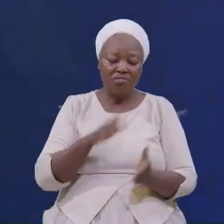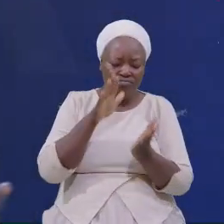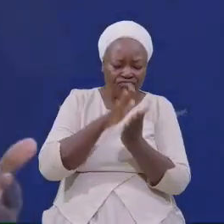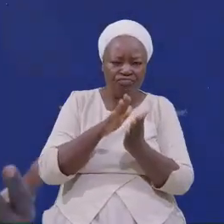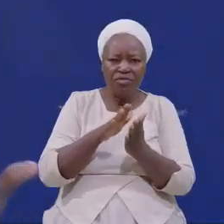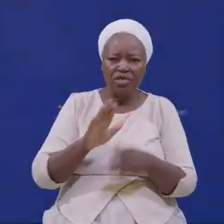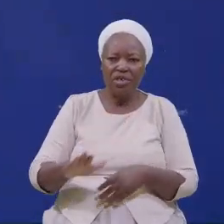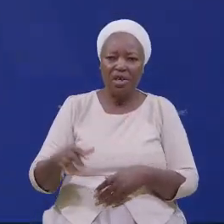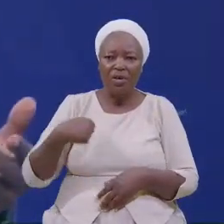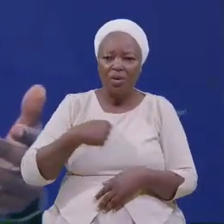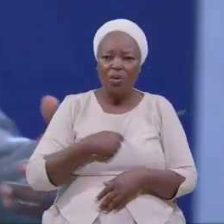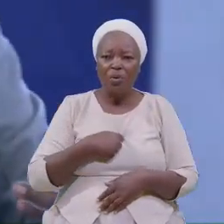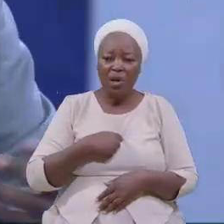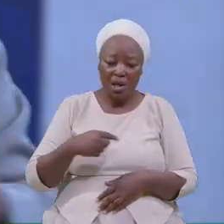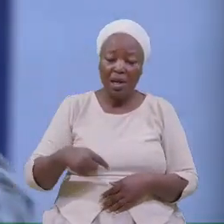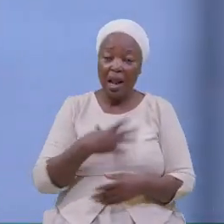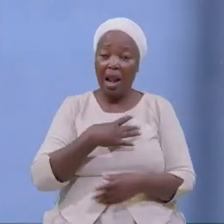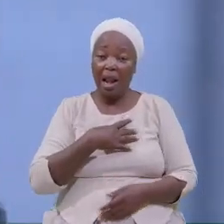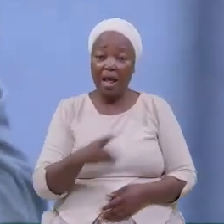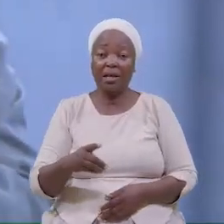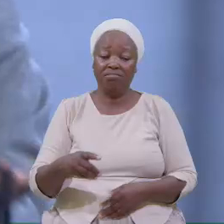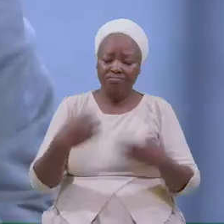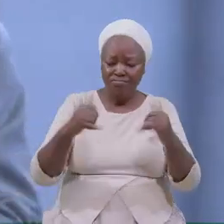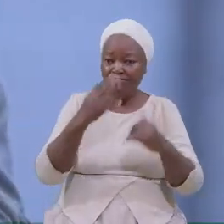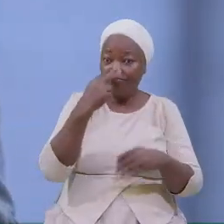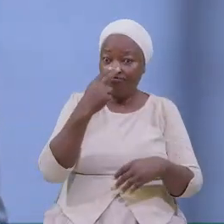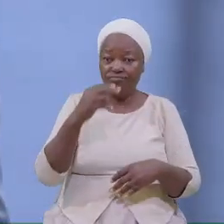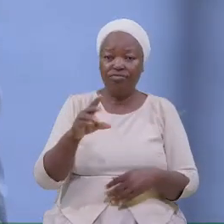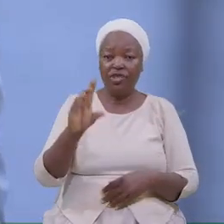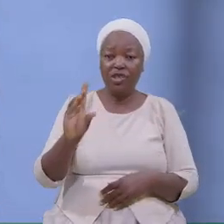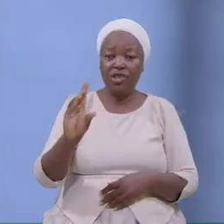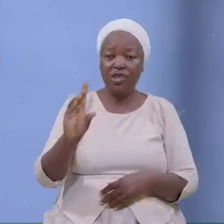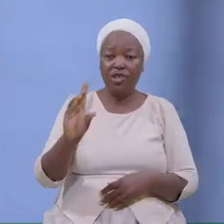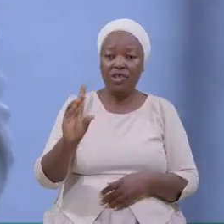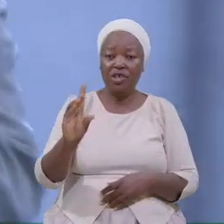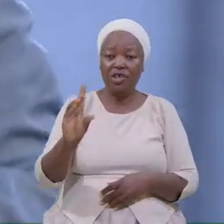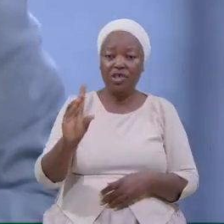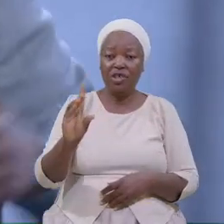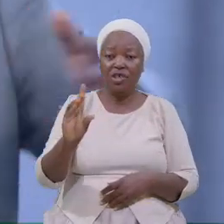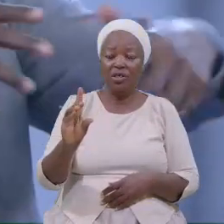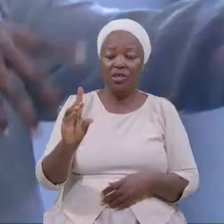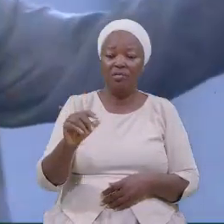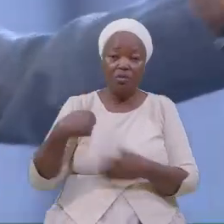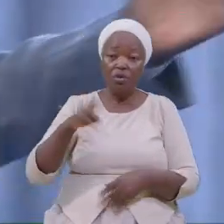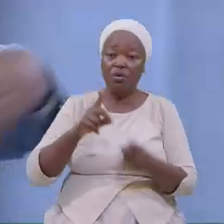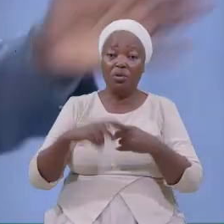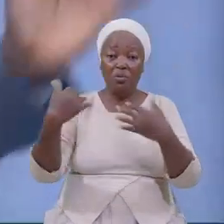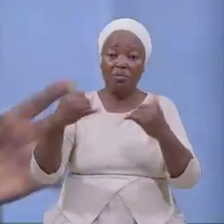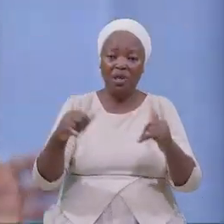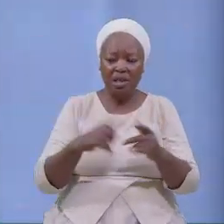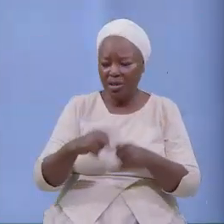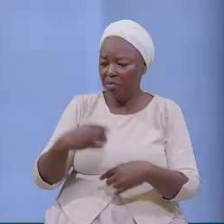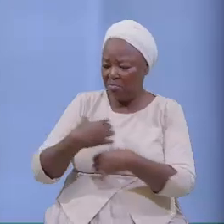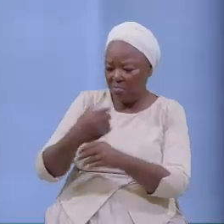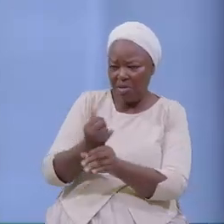like dolls. We like, you know, those things. It's easier now because they don't have to carve it. They can just manufacture it